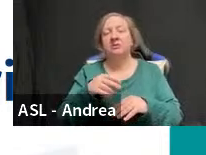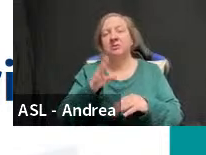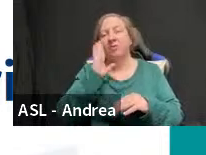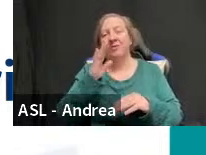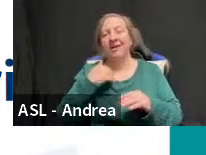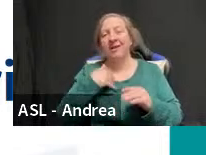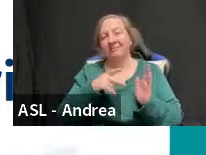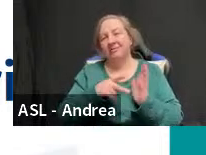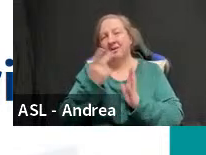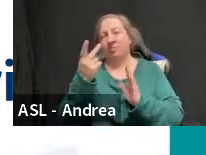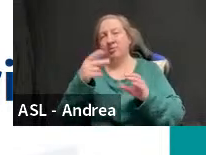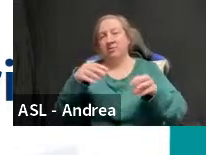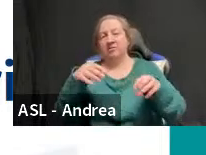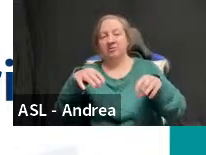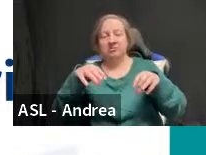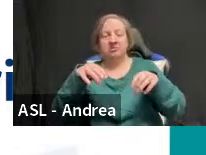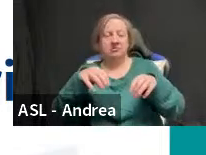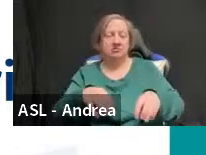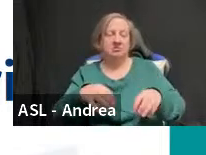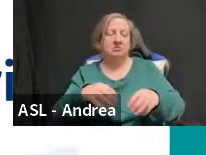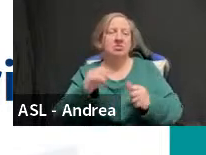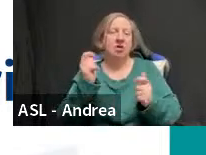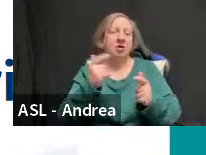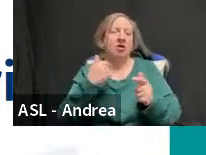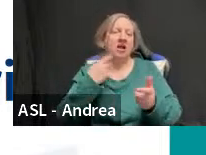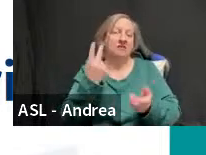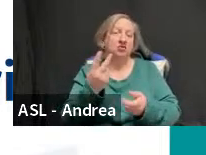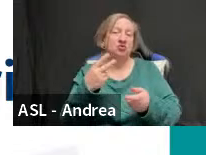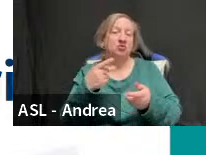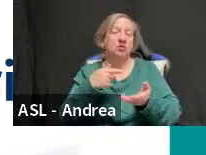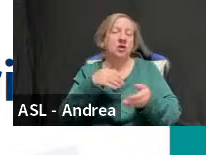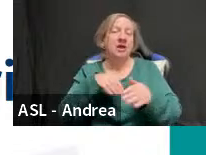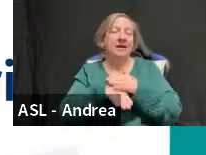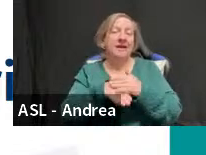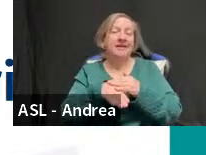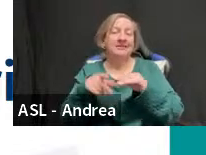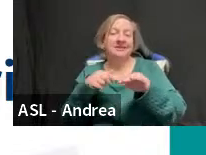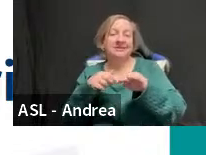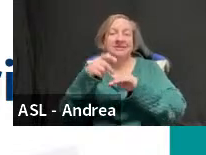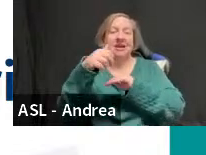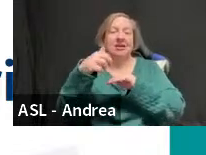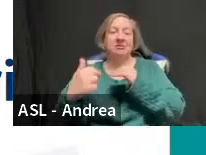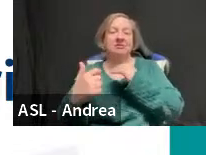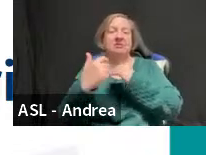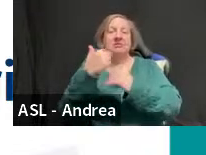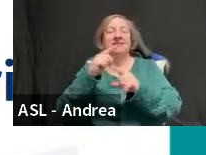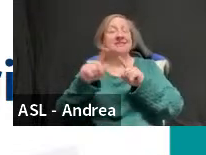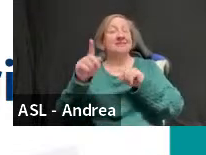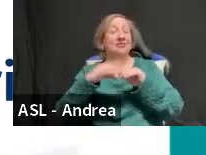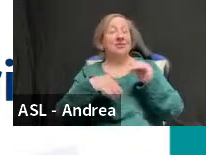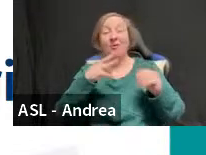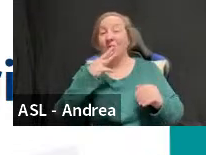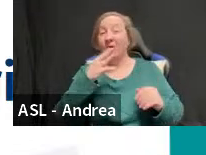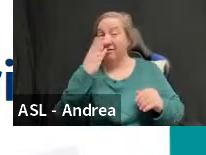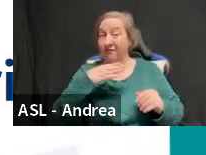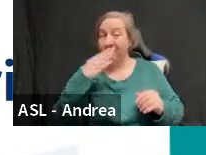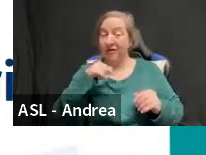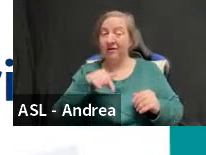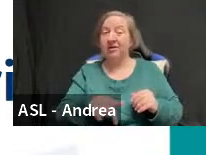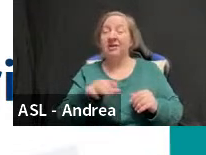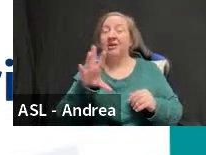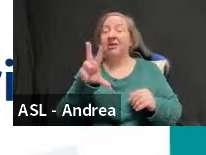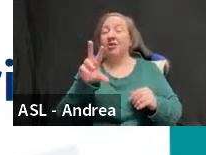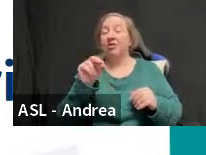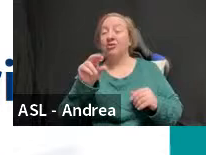kind of in here. All of them have 2 access stairs. Unlike Waterfront Station, this station at 30 feet